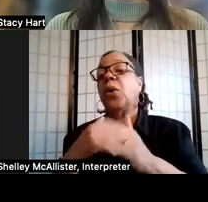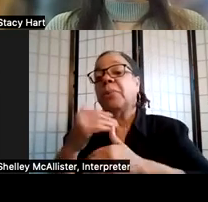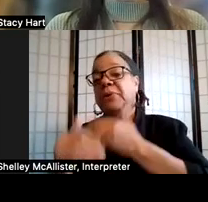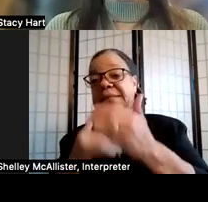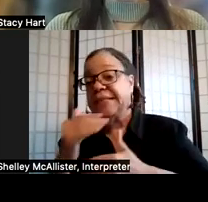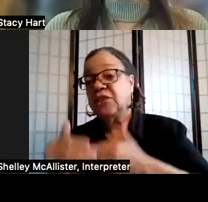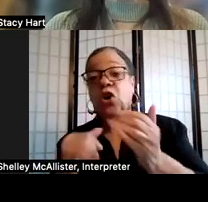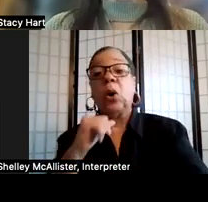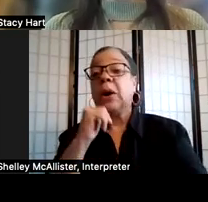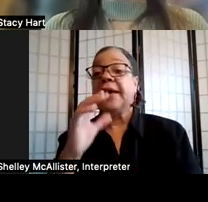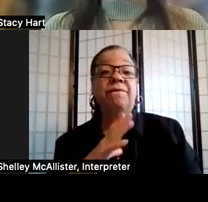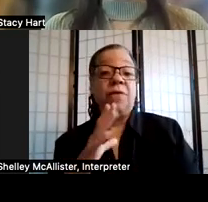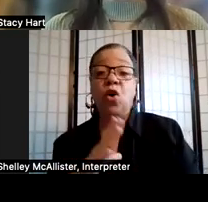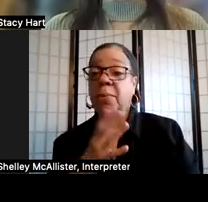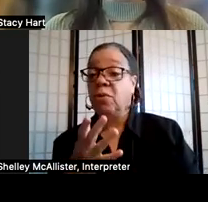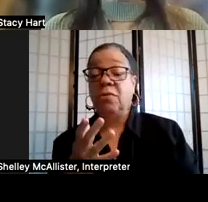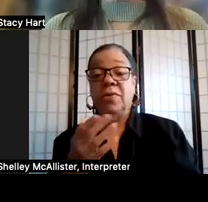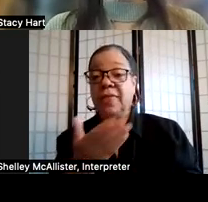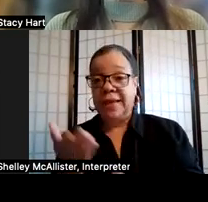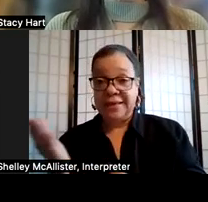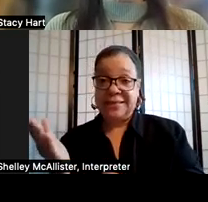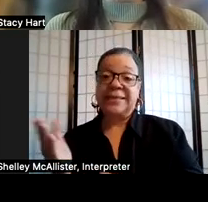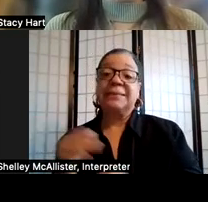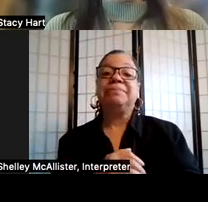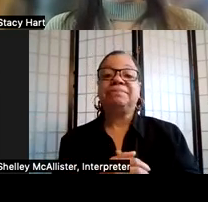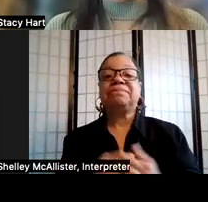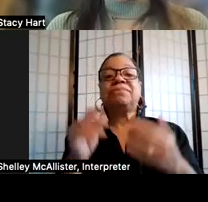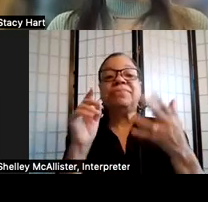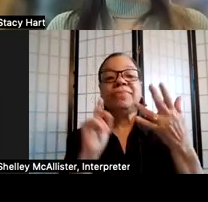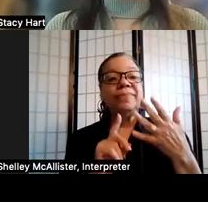informal practices. Next slide.